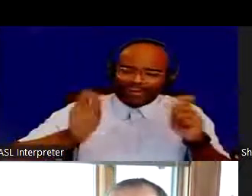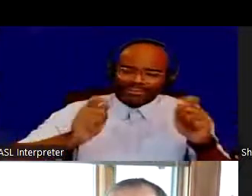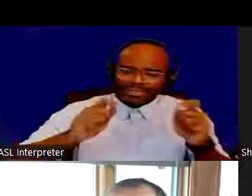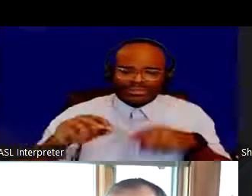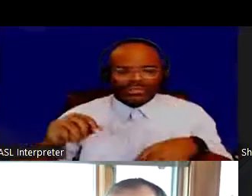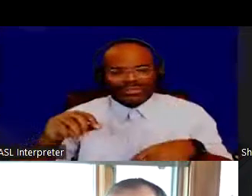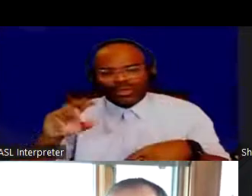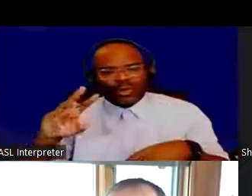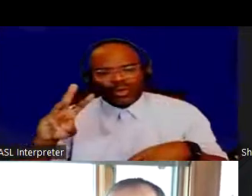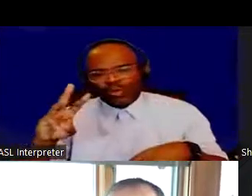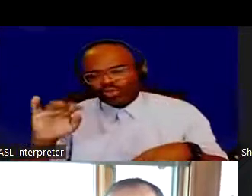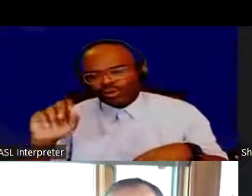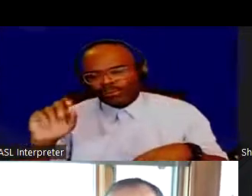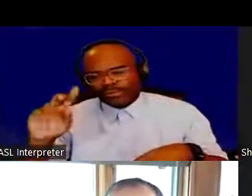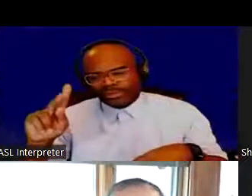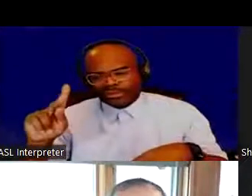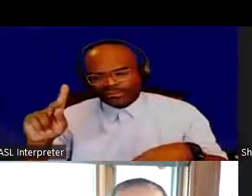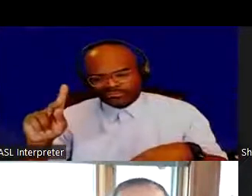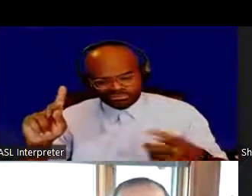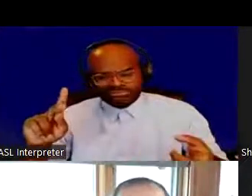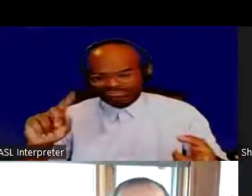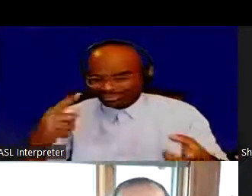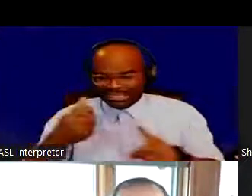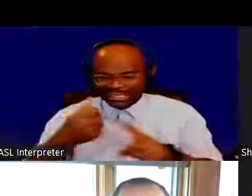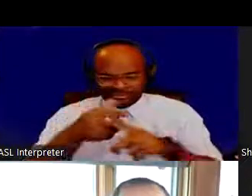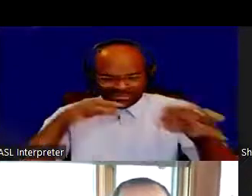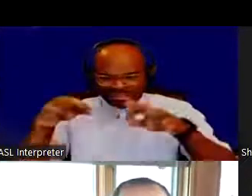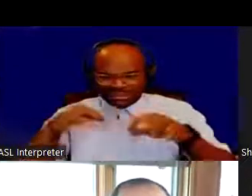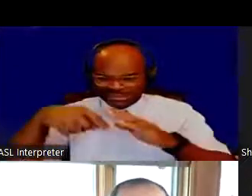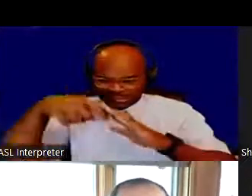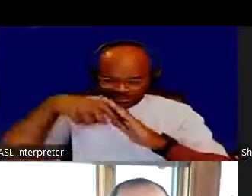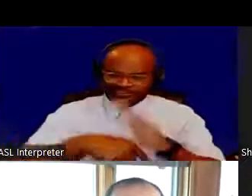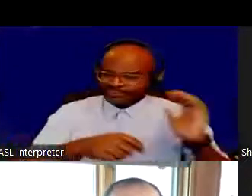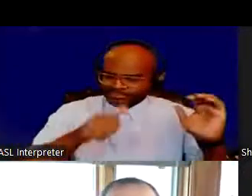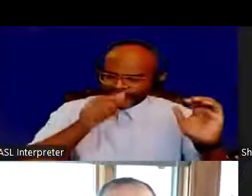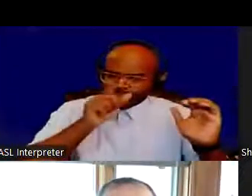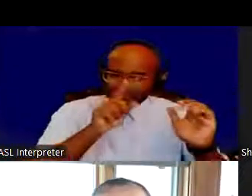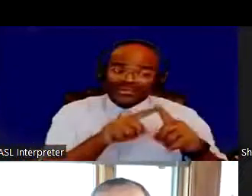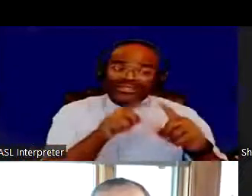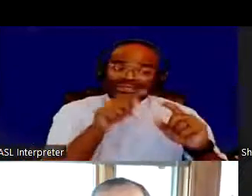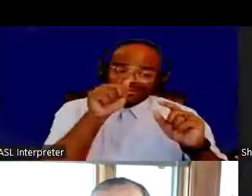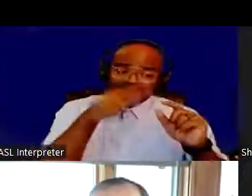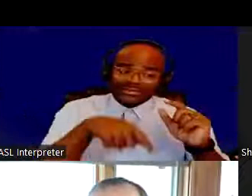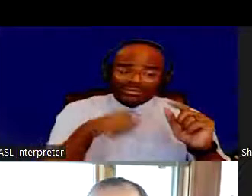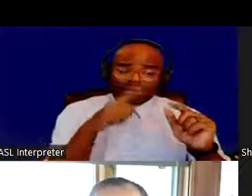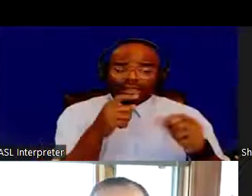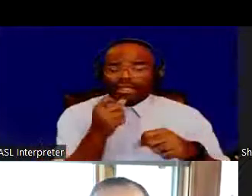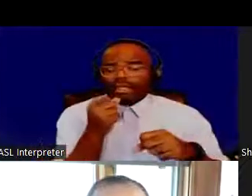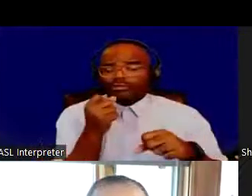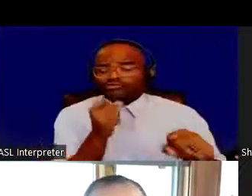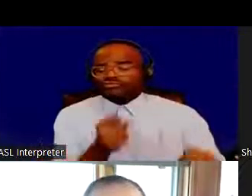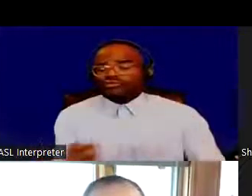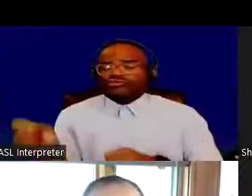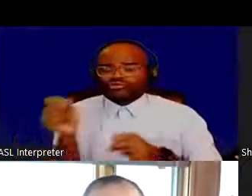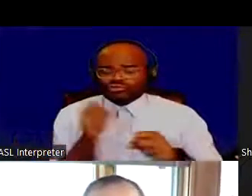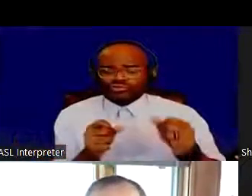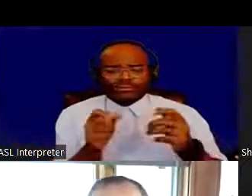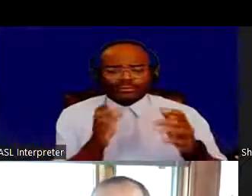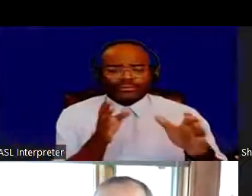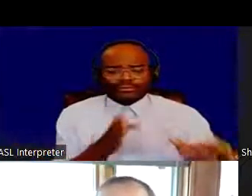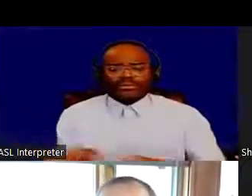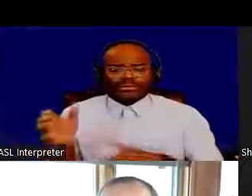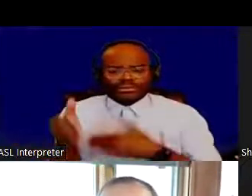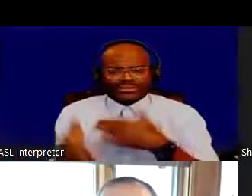dwell on this largely here, but I will say that this is a structured adaptation planning process similar to others you might have heard